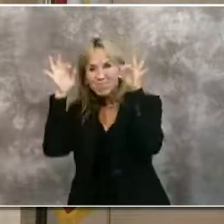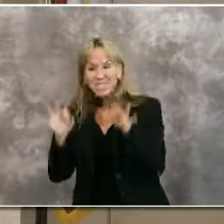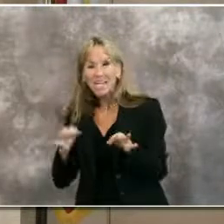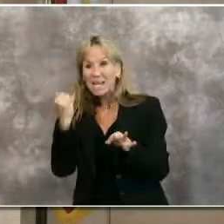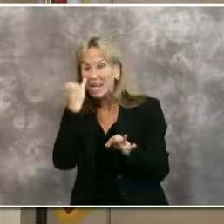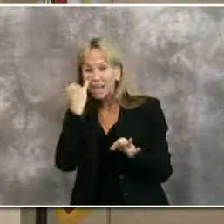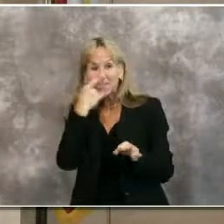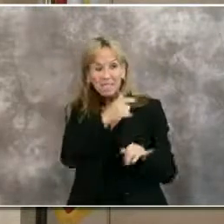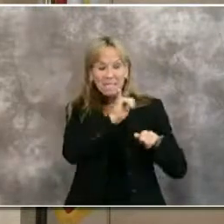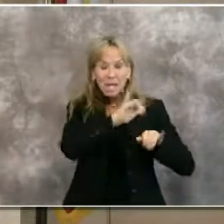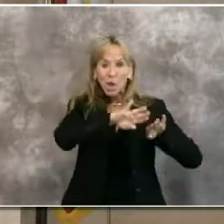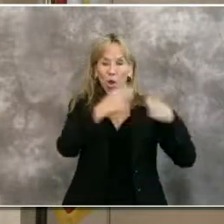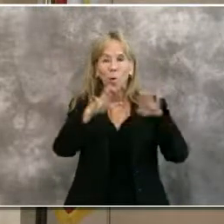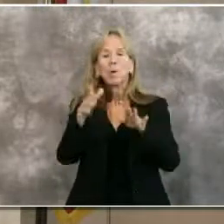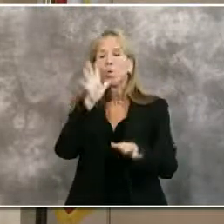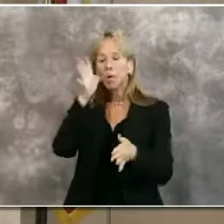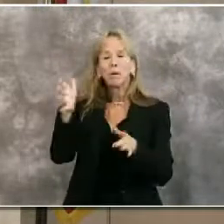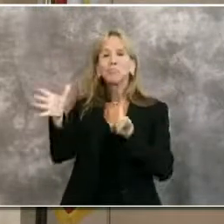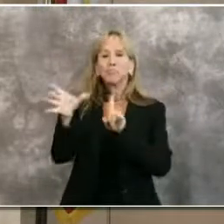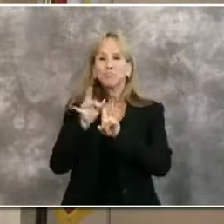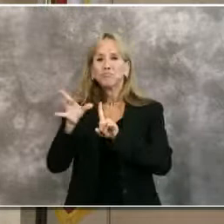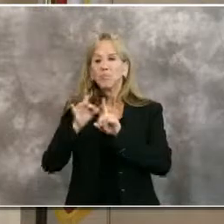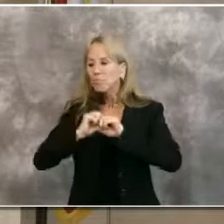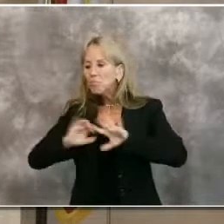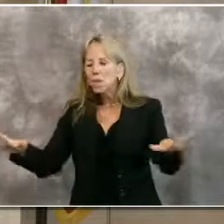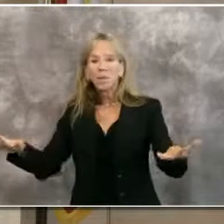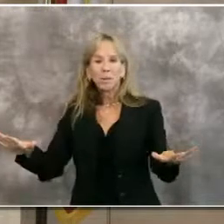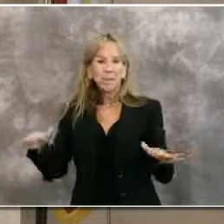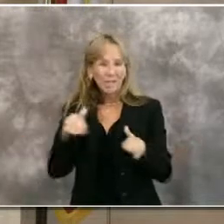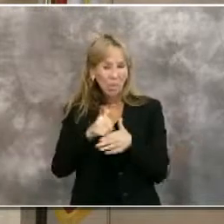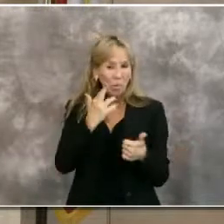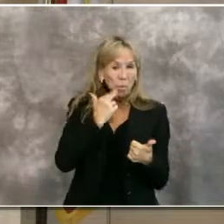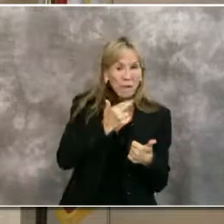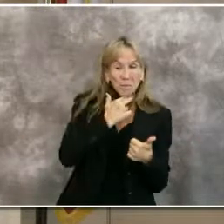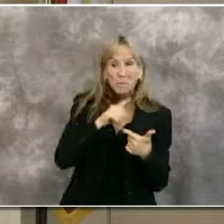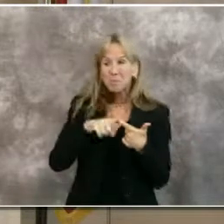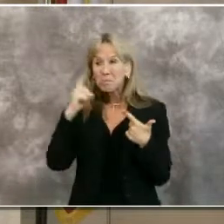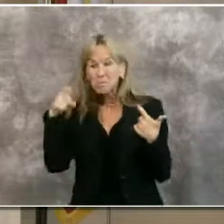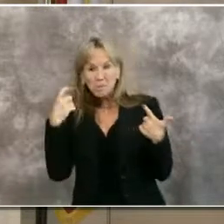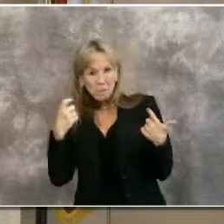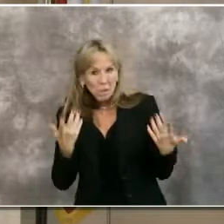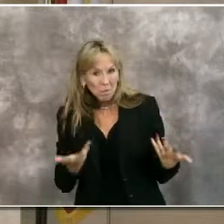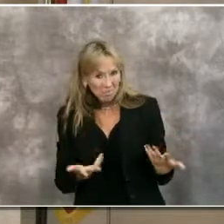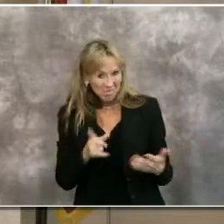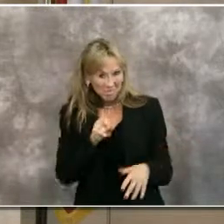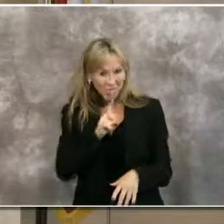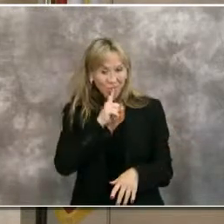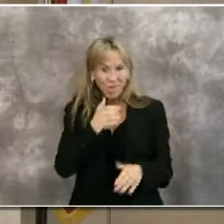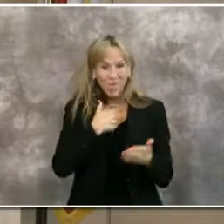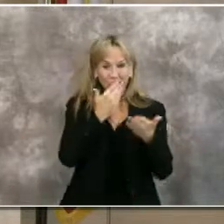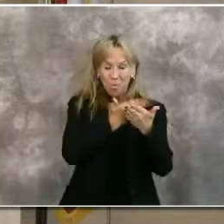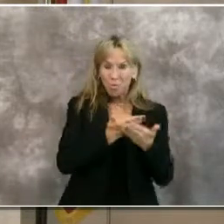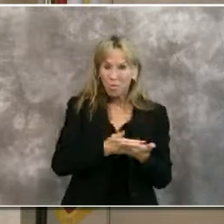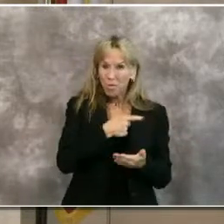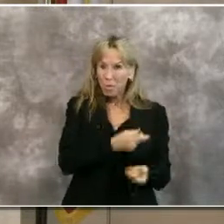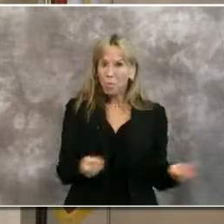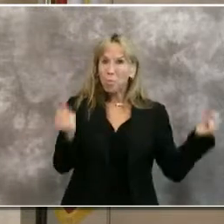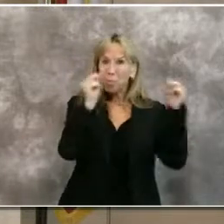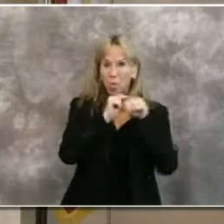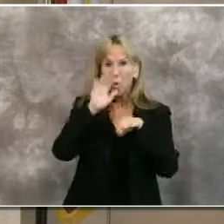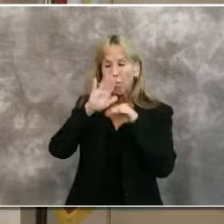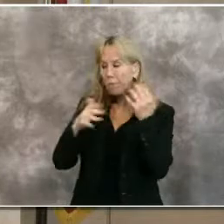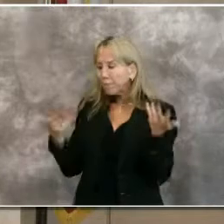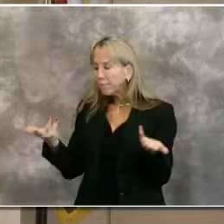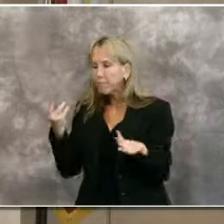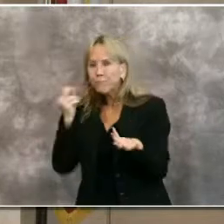to get COVID or spread COVID in a restaurant or a gym versus maybe somewhere like at home where it's being passed to